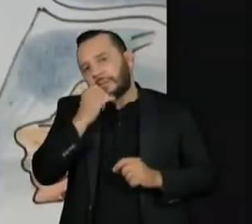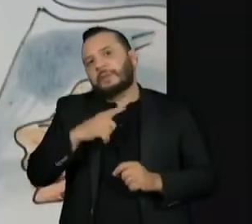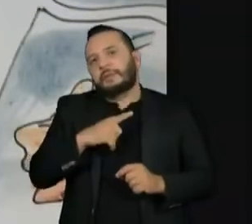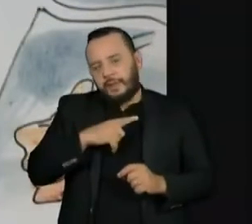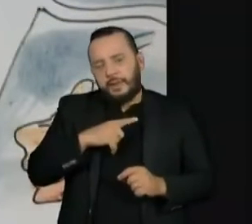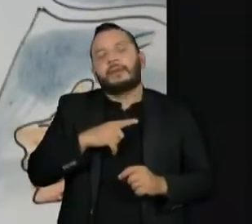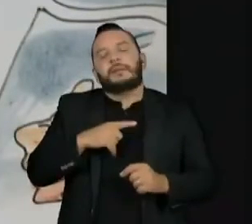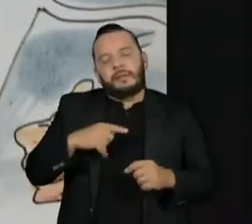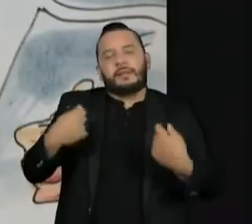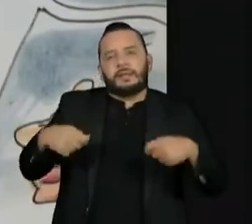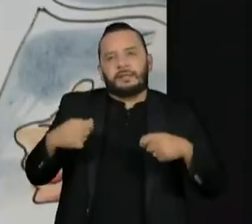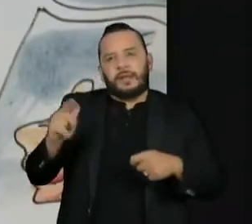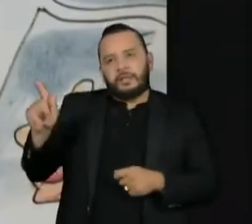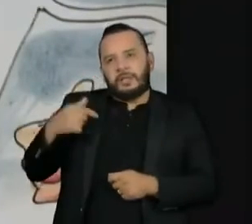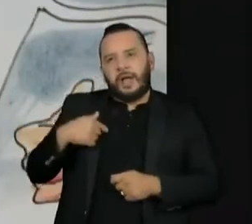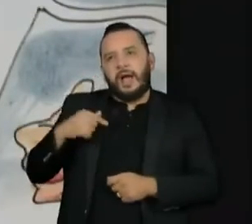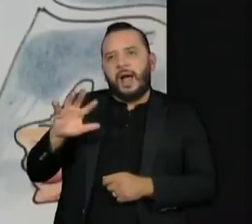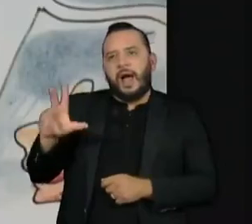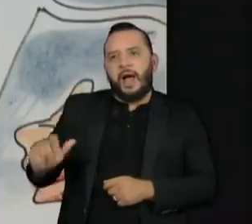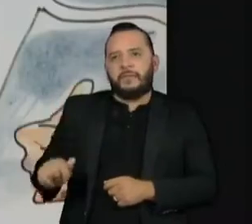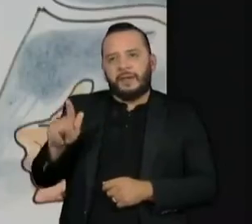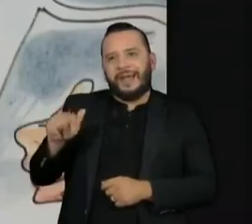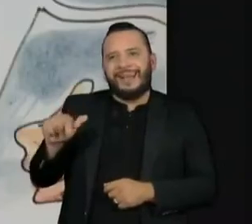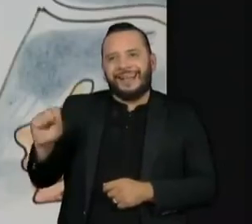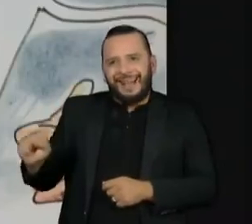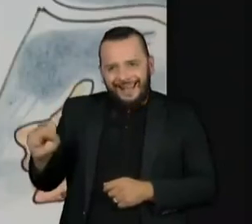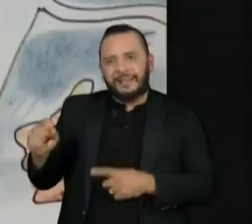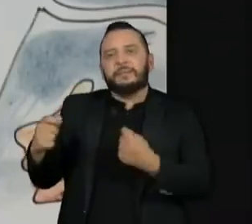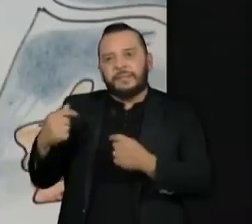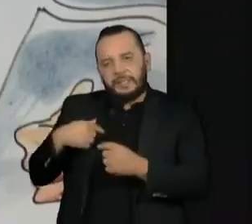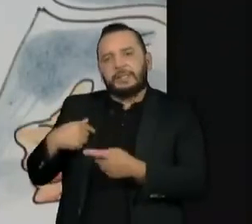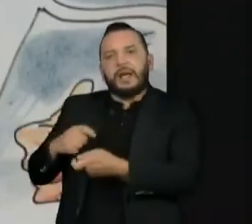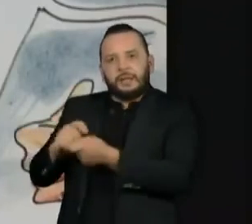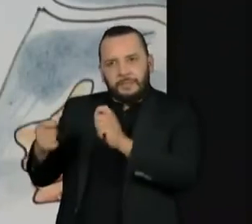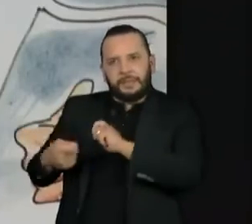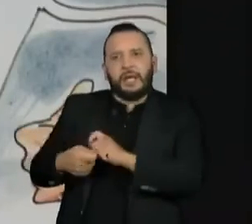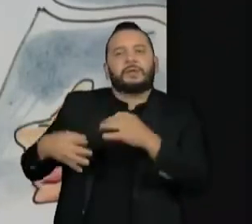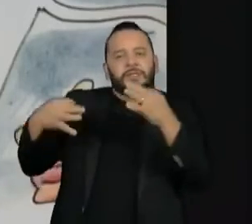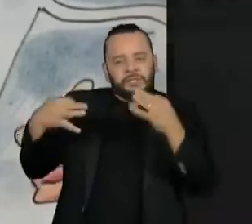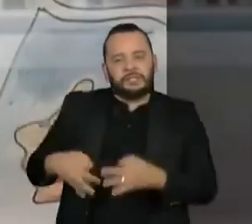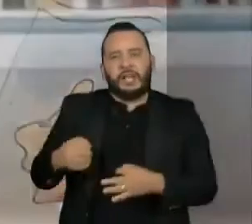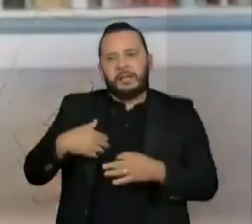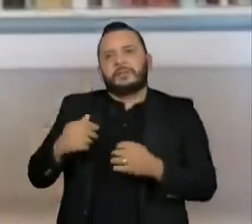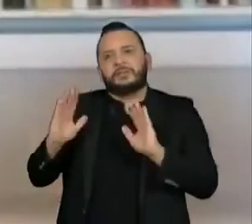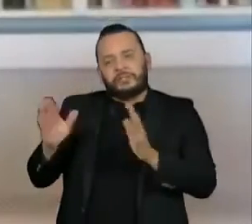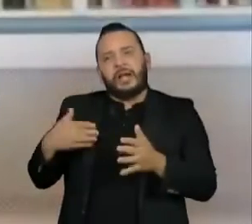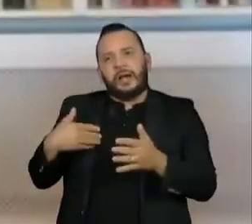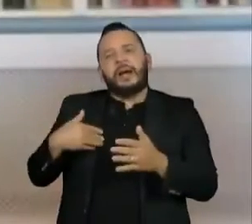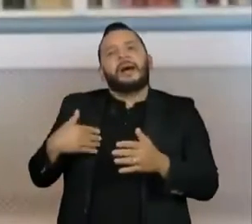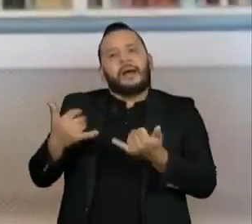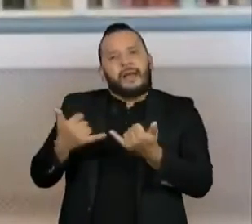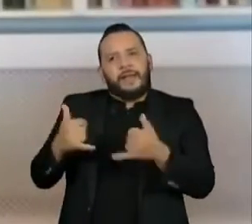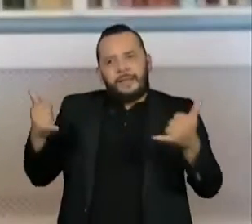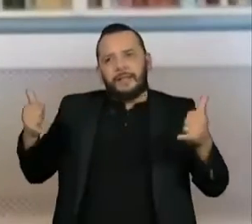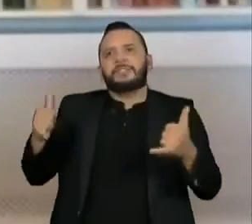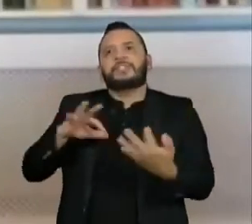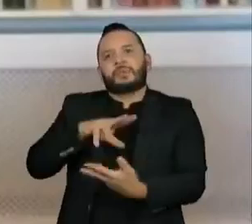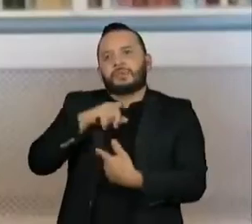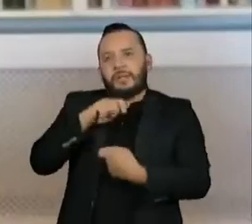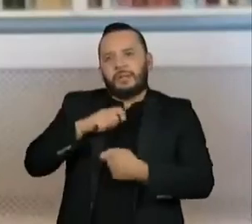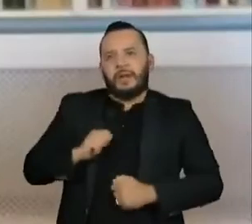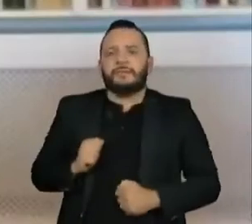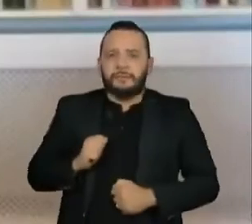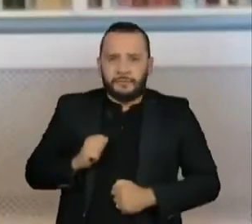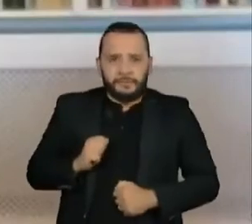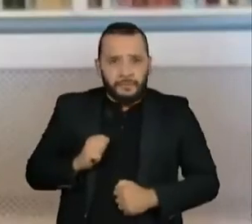for gas in Africa as a just transition to being able to have renewable energy. You need